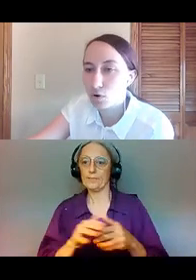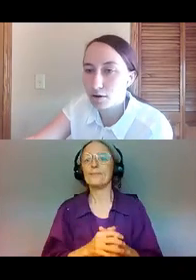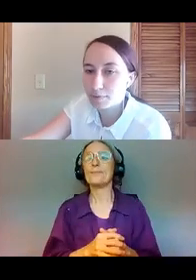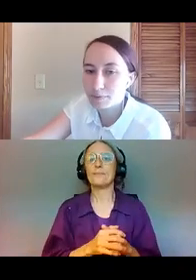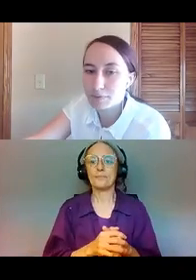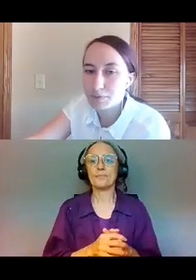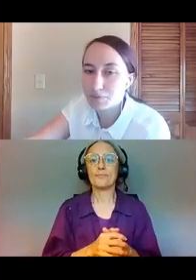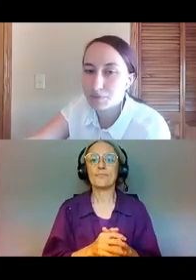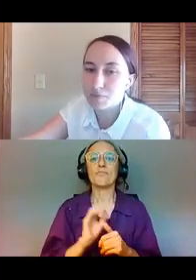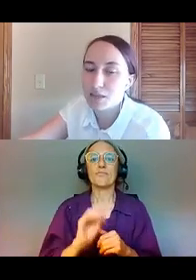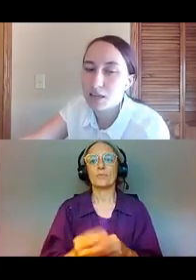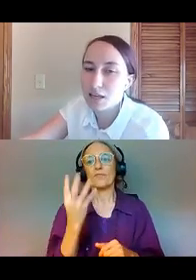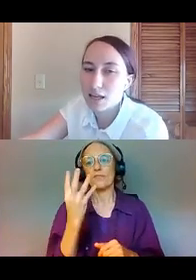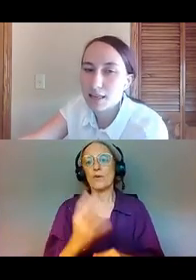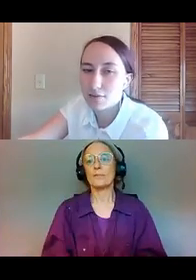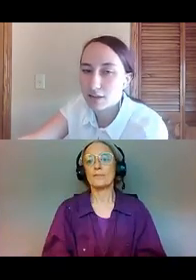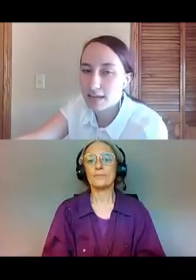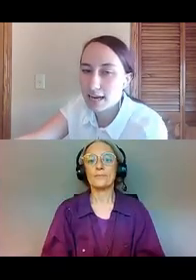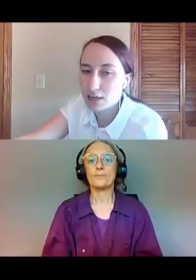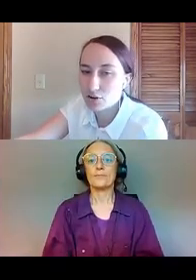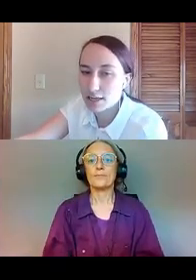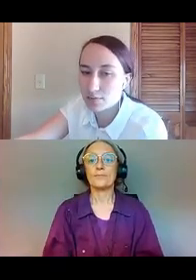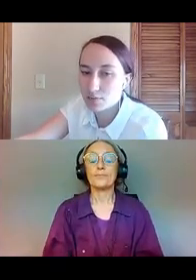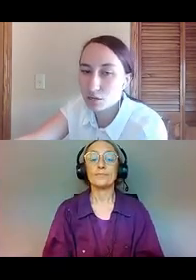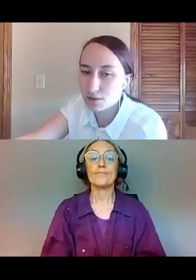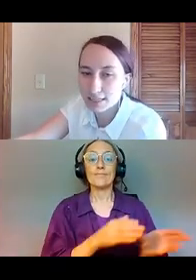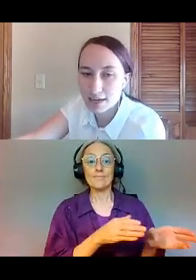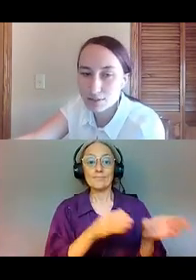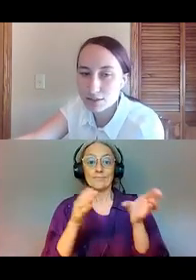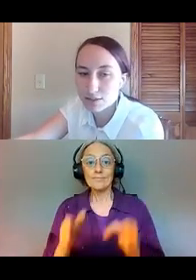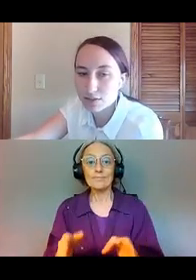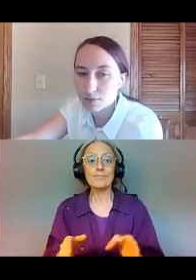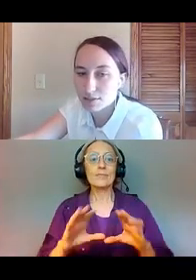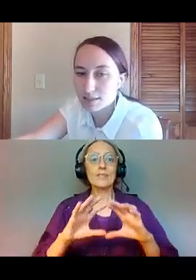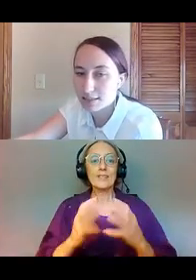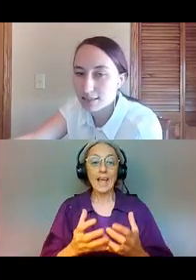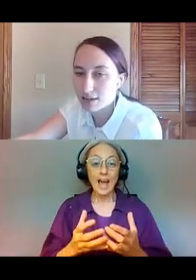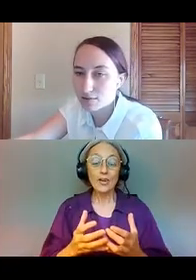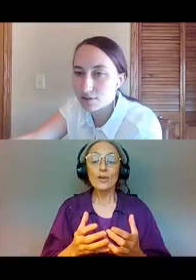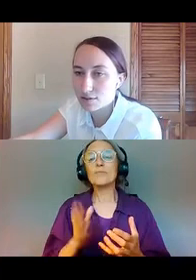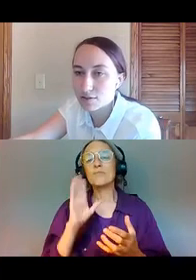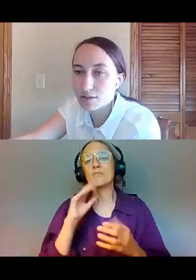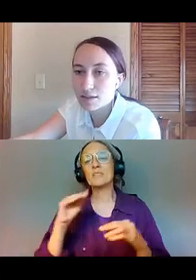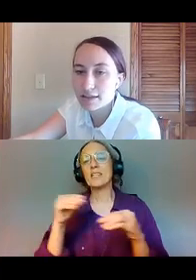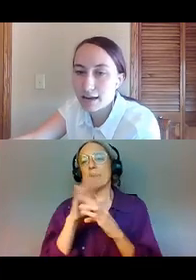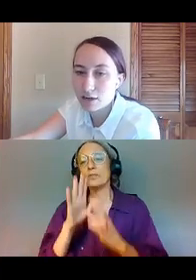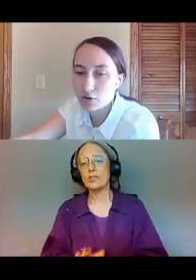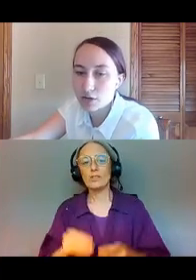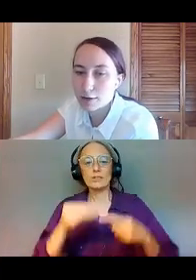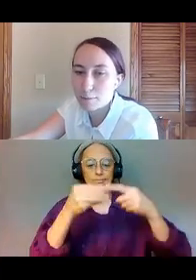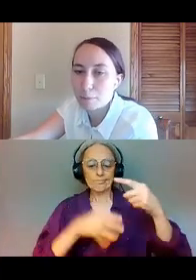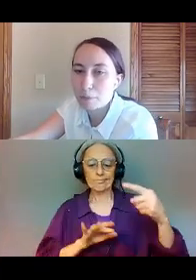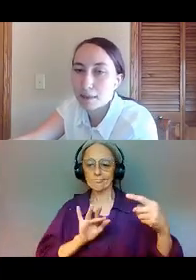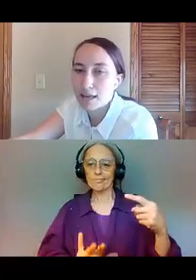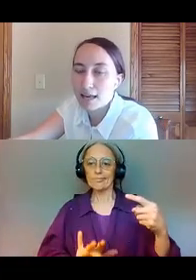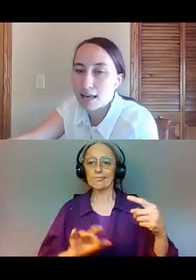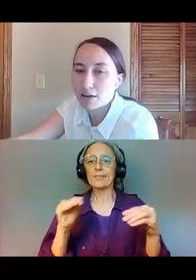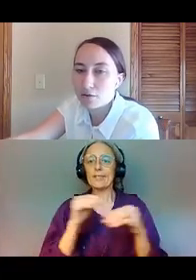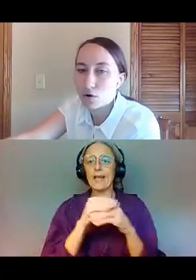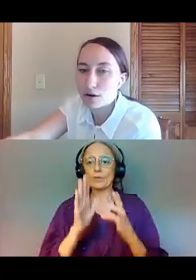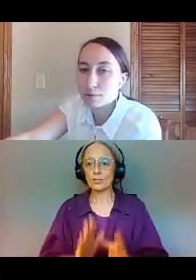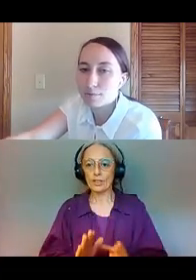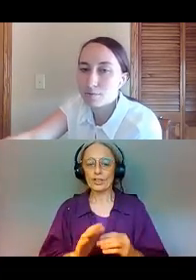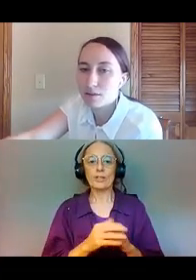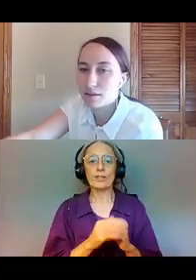enter 4. Then for the category, it's a counselor, so we select a counselor category.